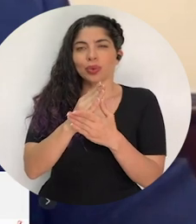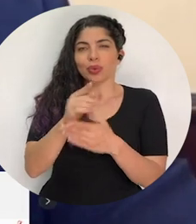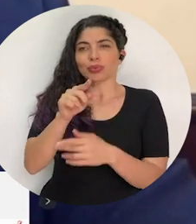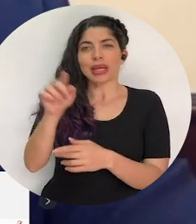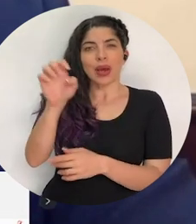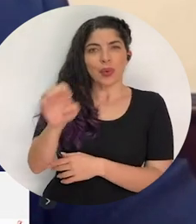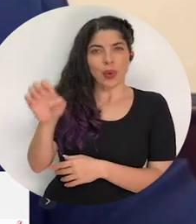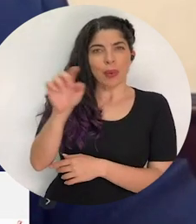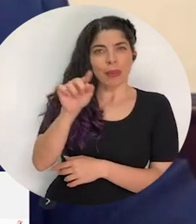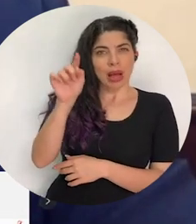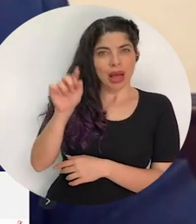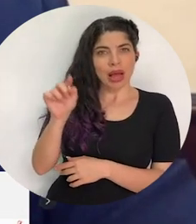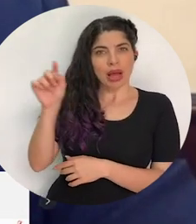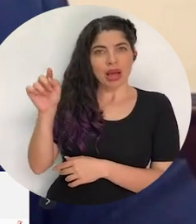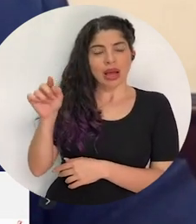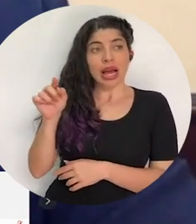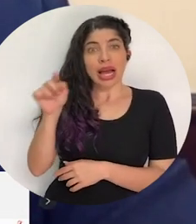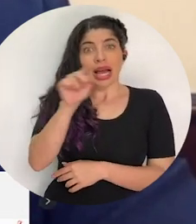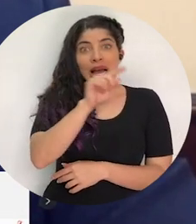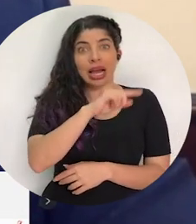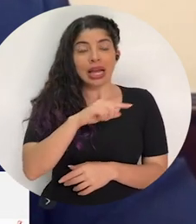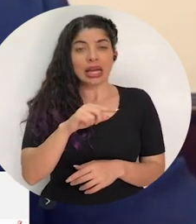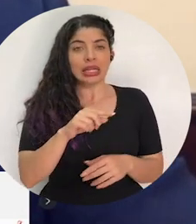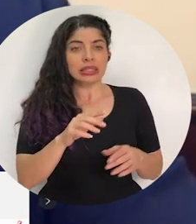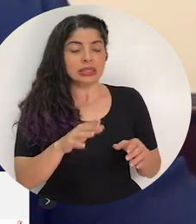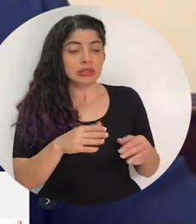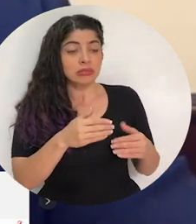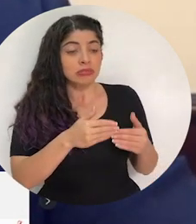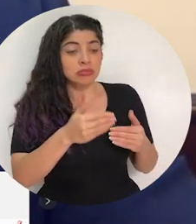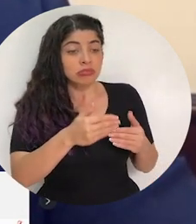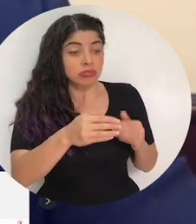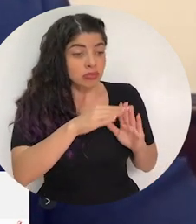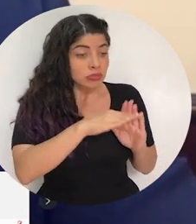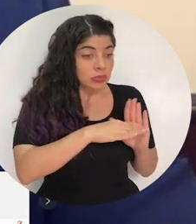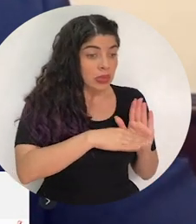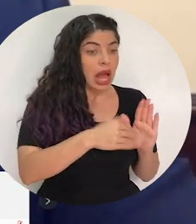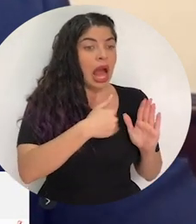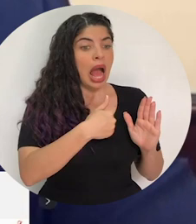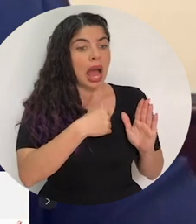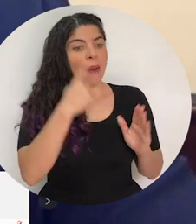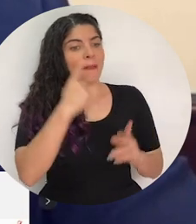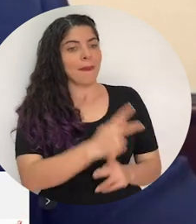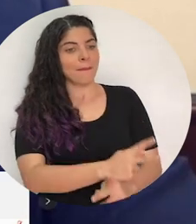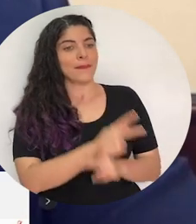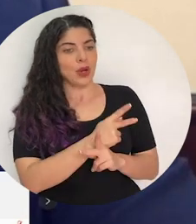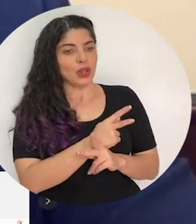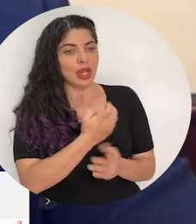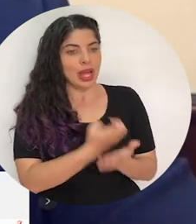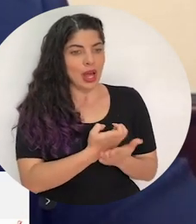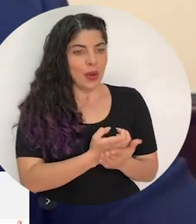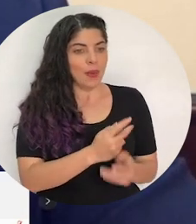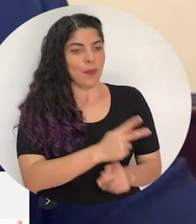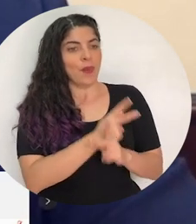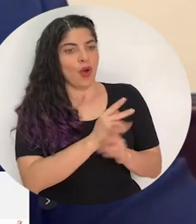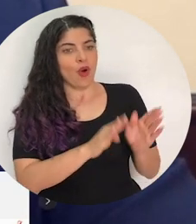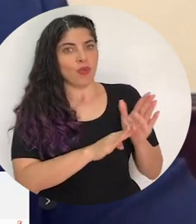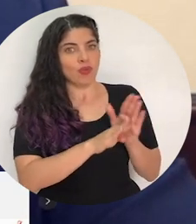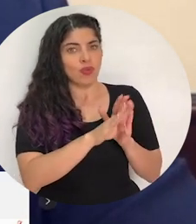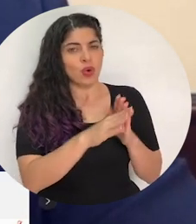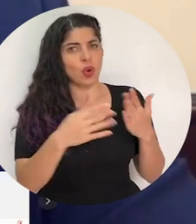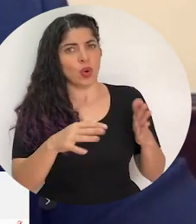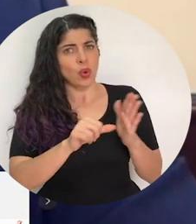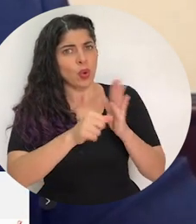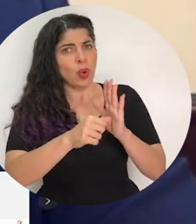the case of Europe, have gathered the packages and the measures to protect their growth and their